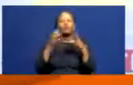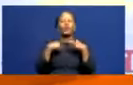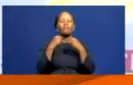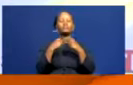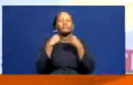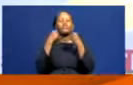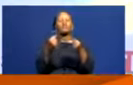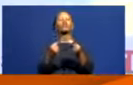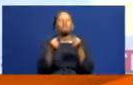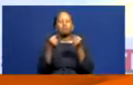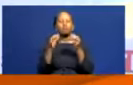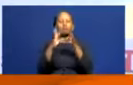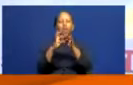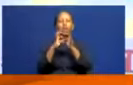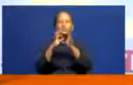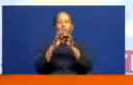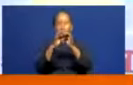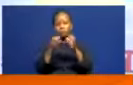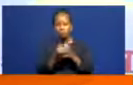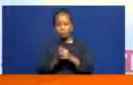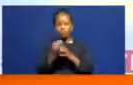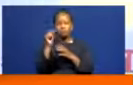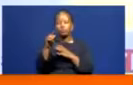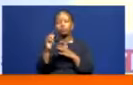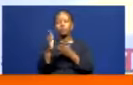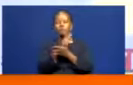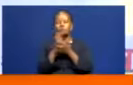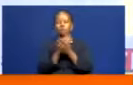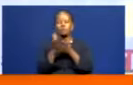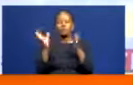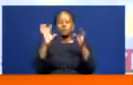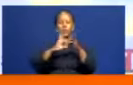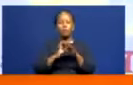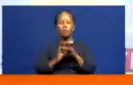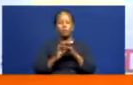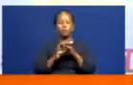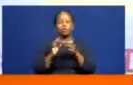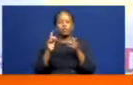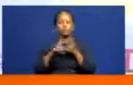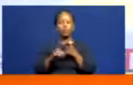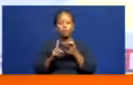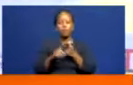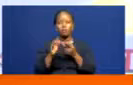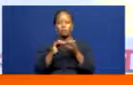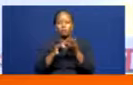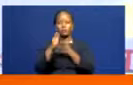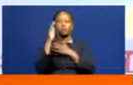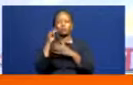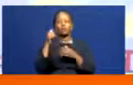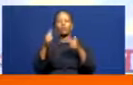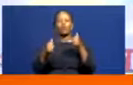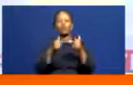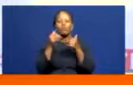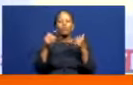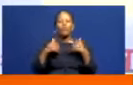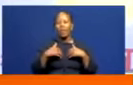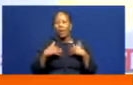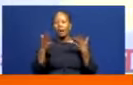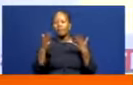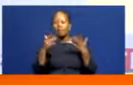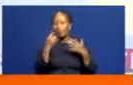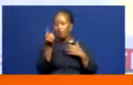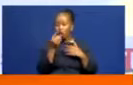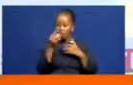collaboration. Take part in the rebirth of our great continent of Africa, where the youth are not just the